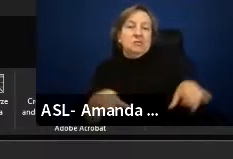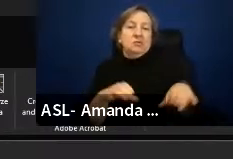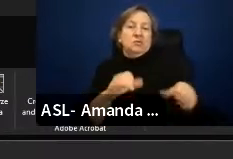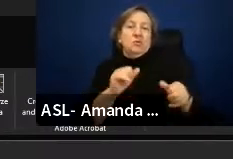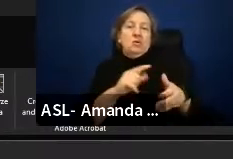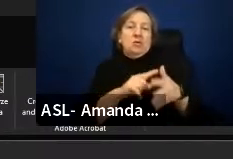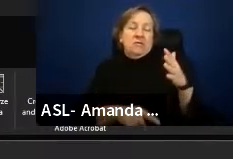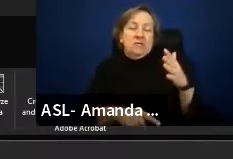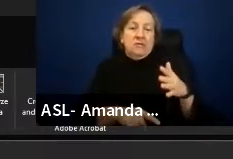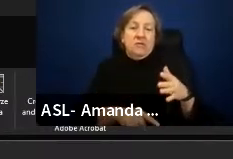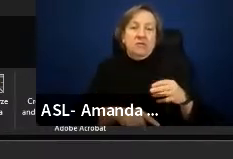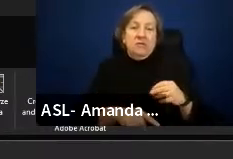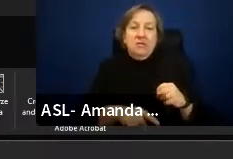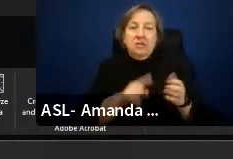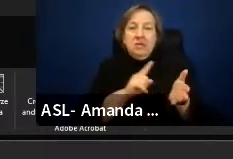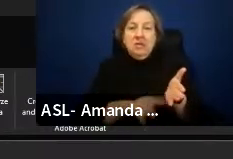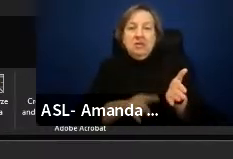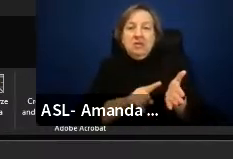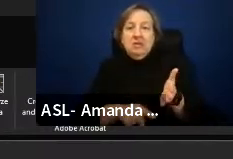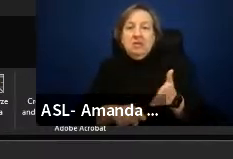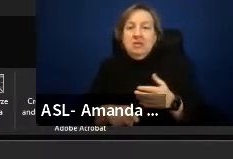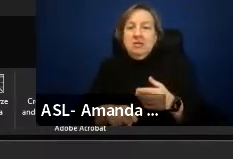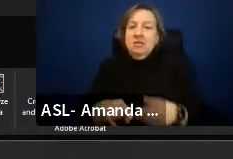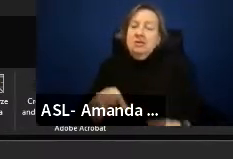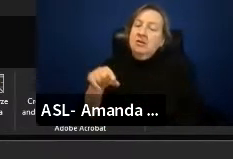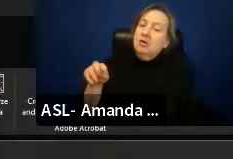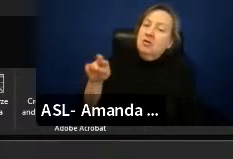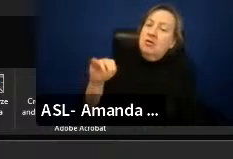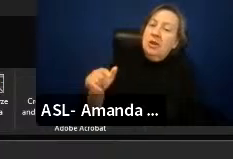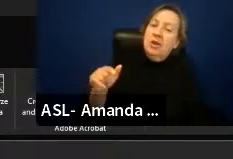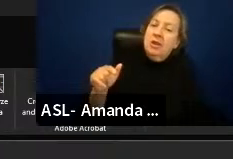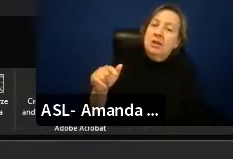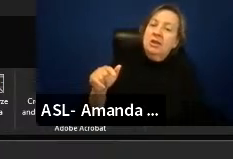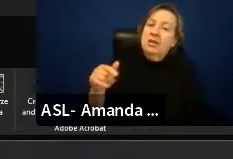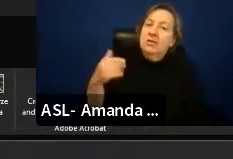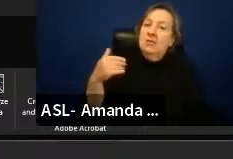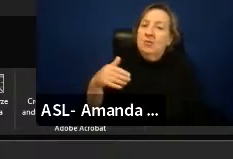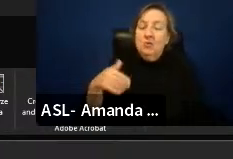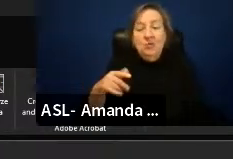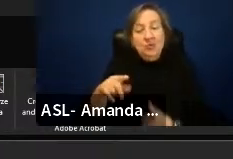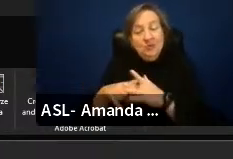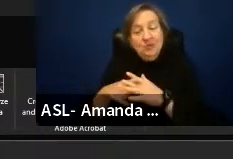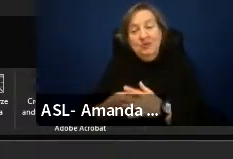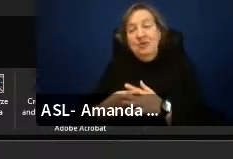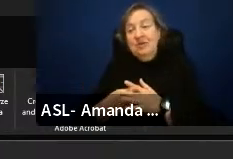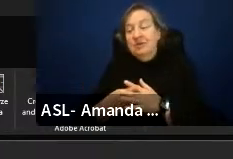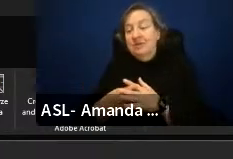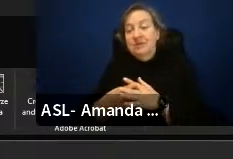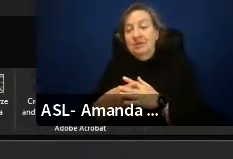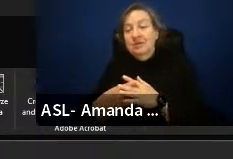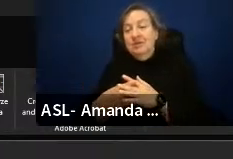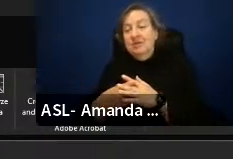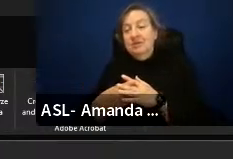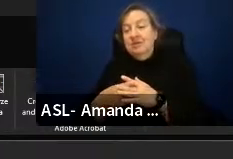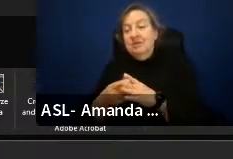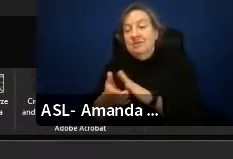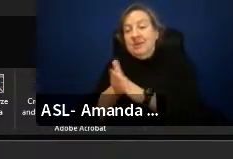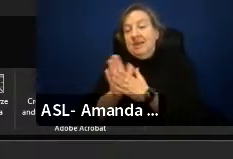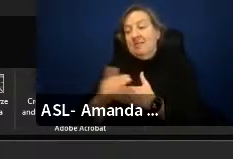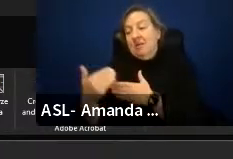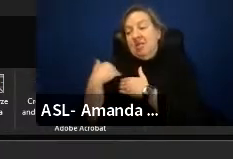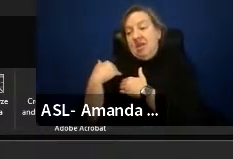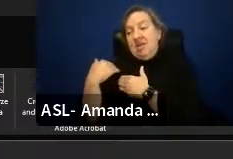this inspection. That is, you start getting into liability